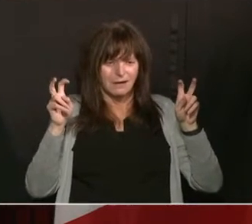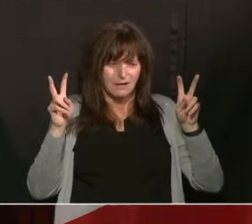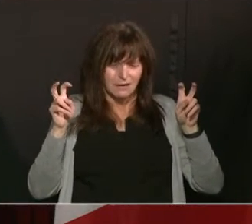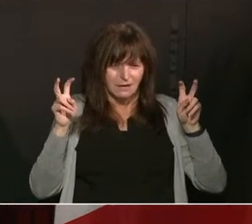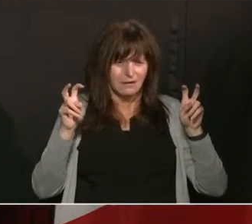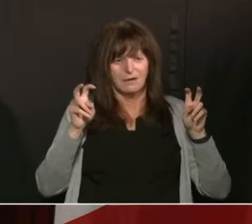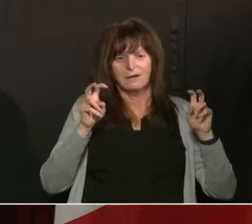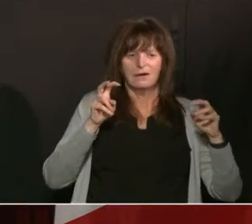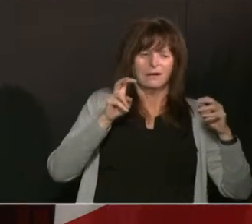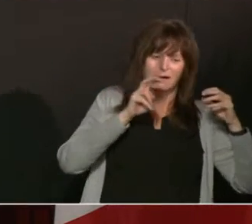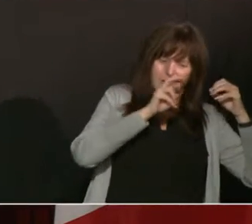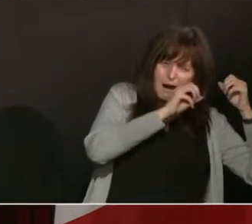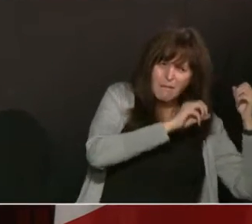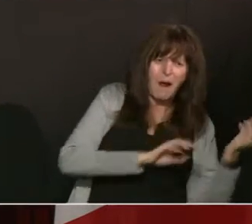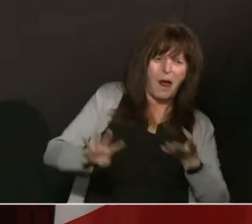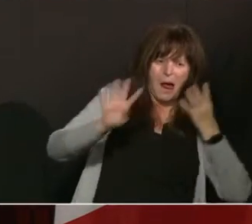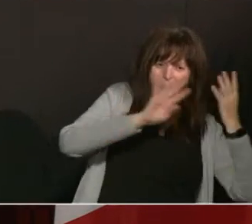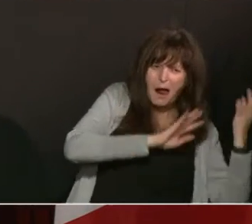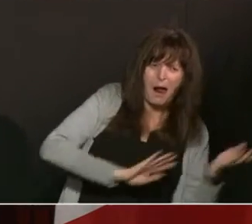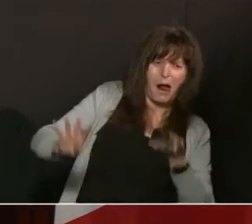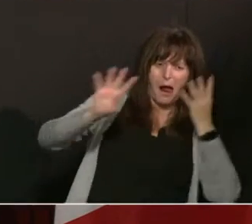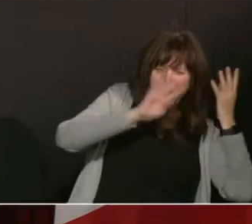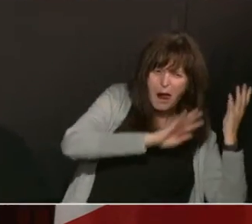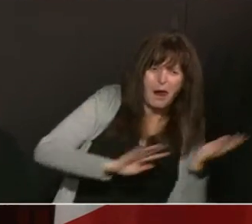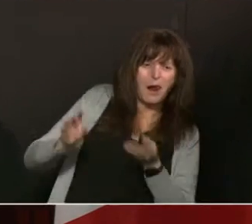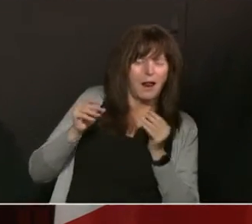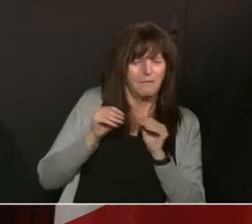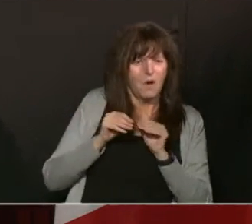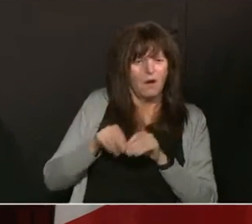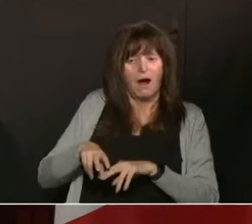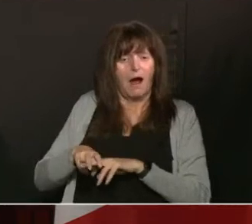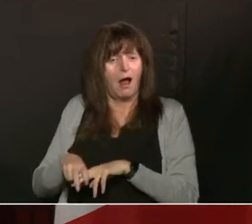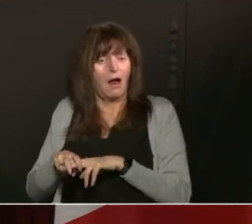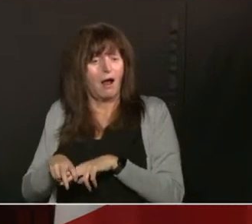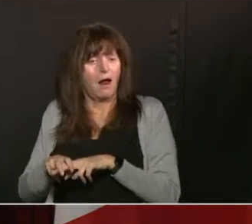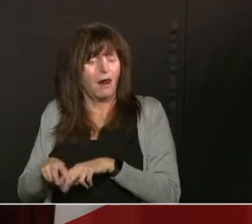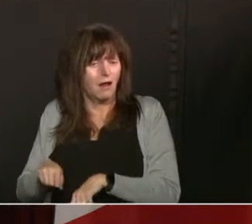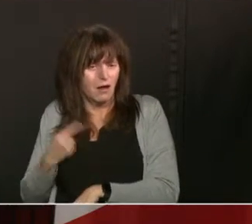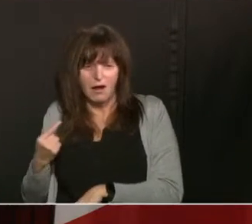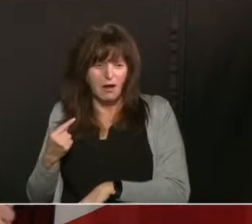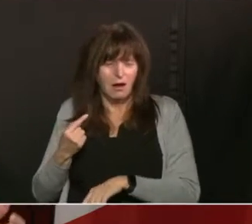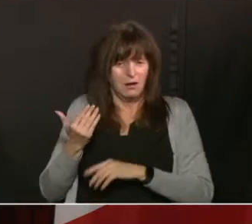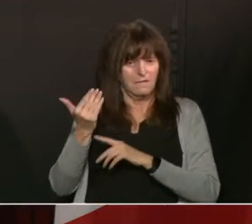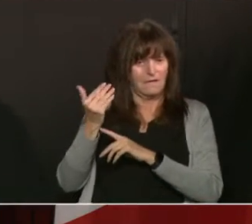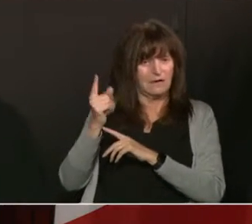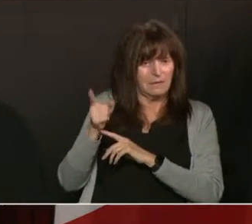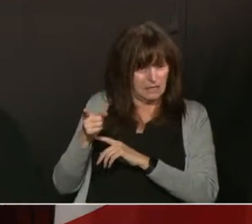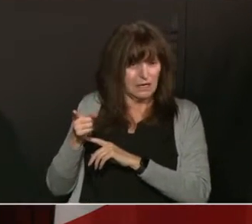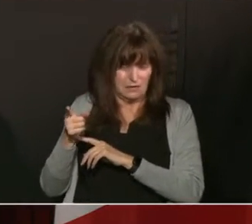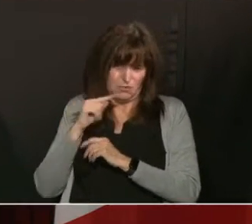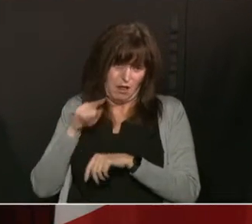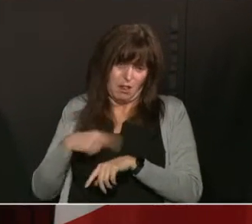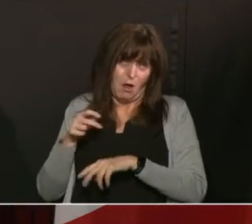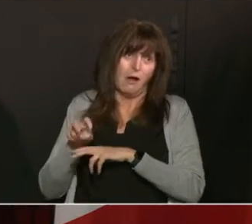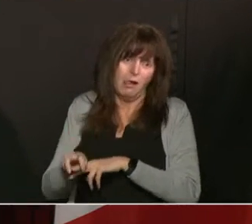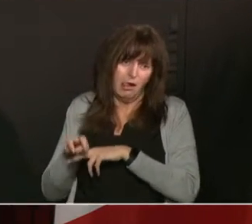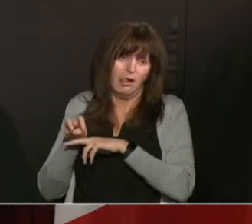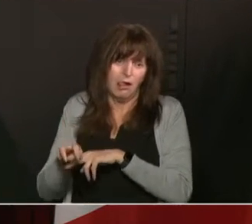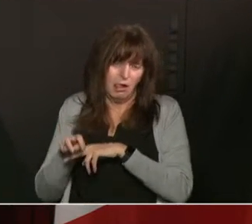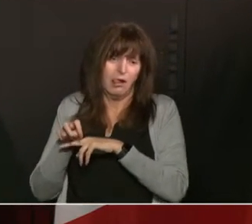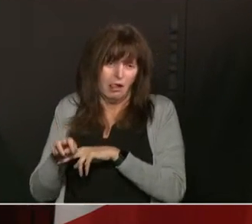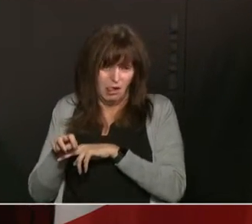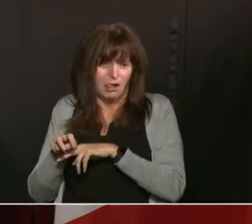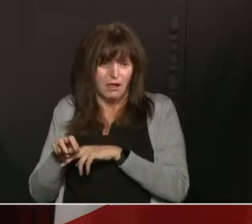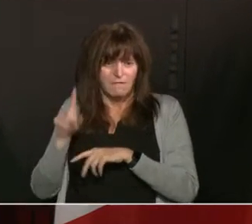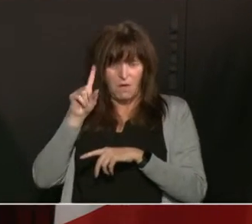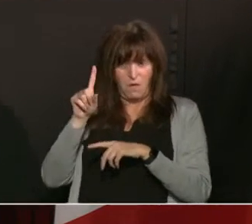certainly wanted that for their staff, so they wouldn't be sitting for a long period of time. 15 minutes is long in an emergency department or hospital setting, and